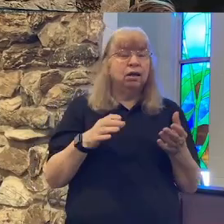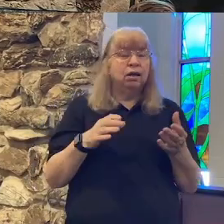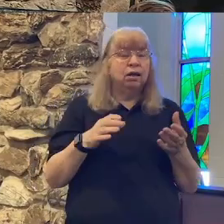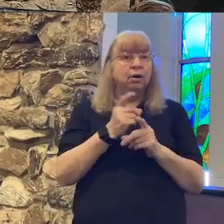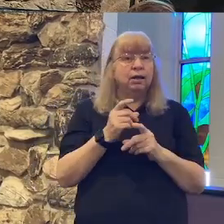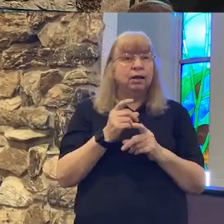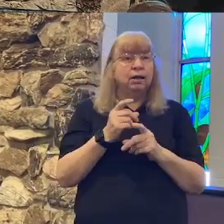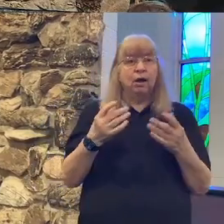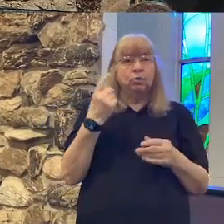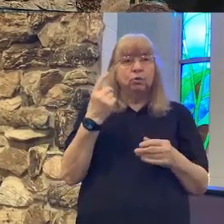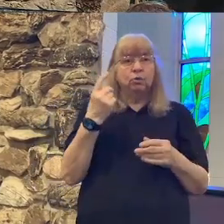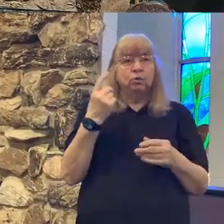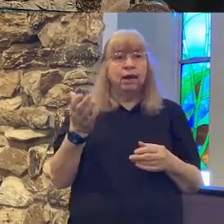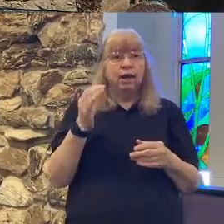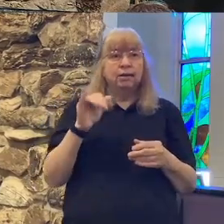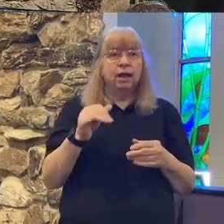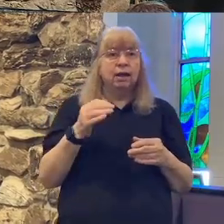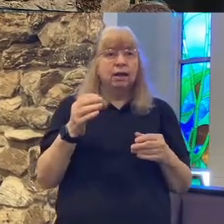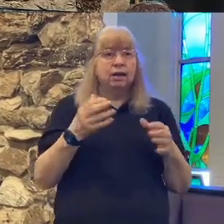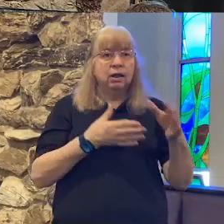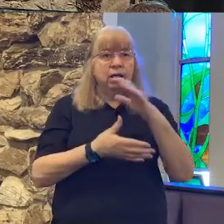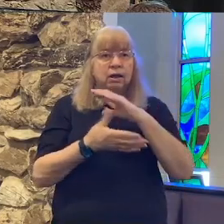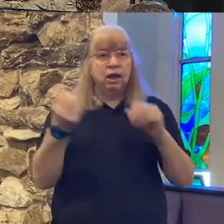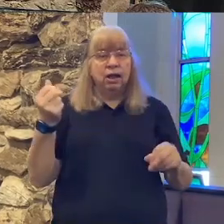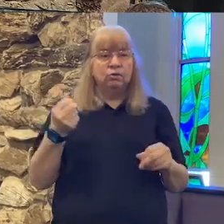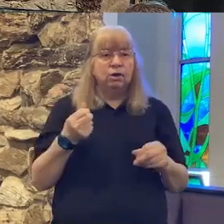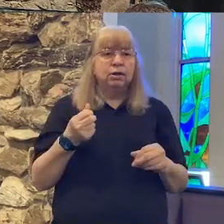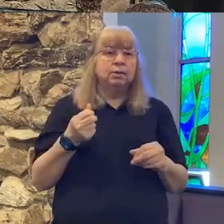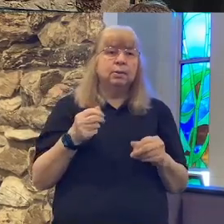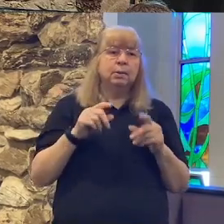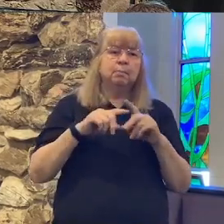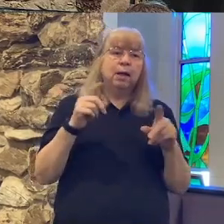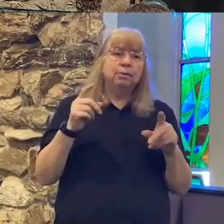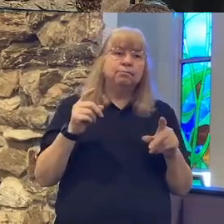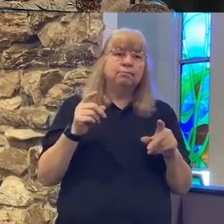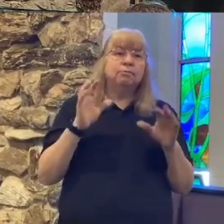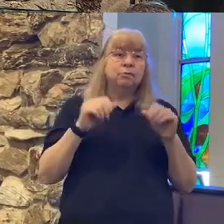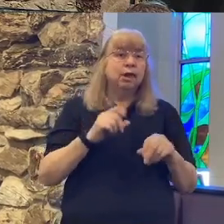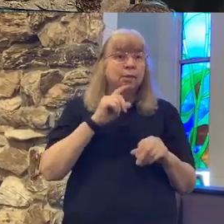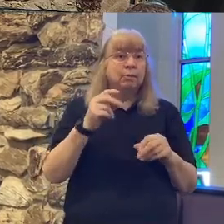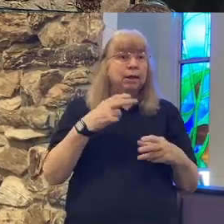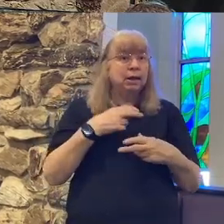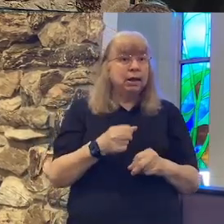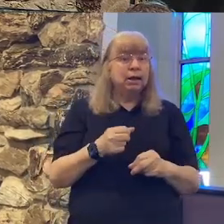is one of those things that's very dangerous, but yet is very healing as well.